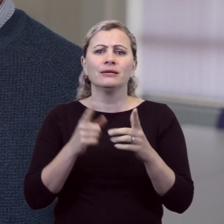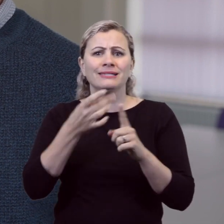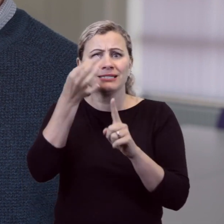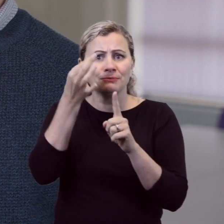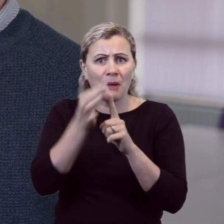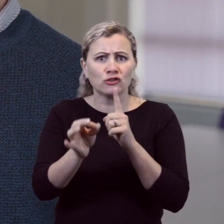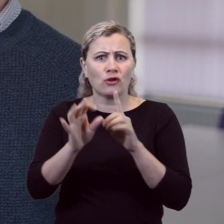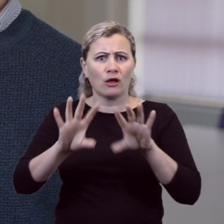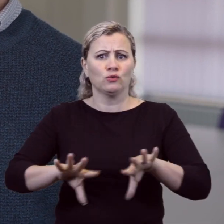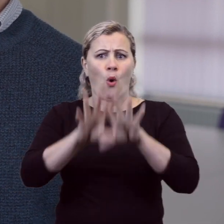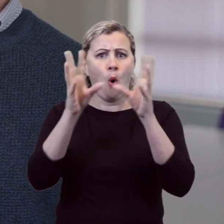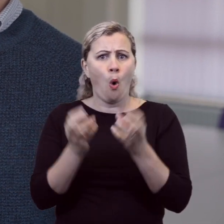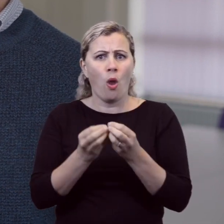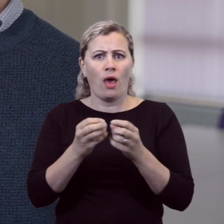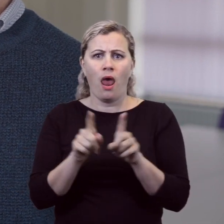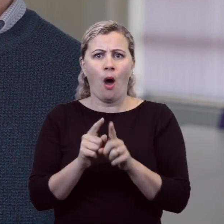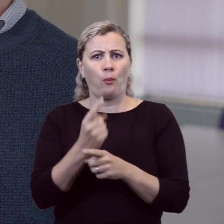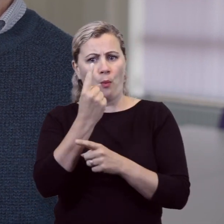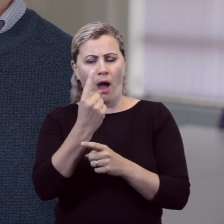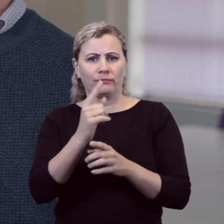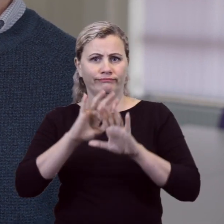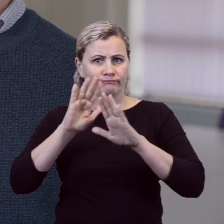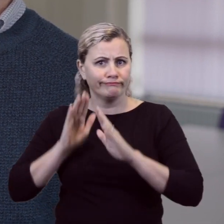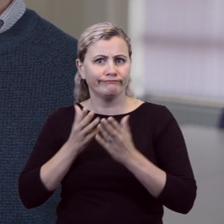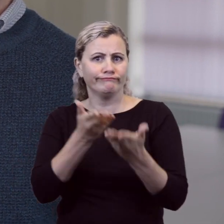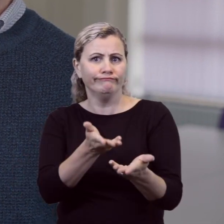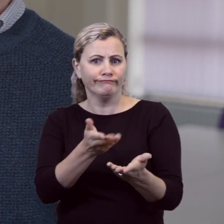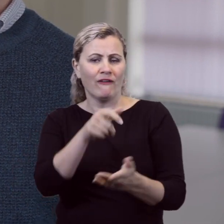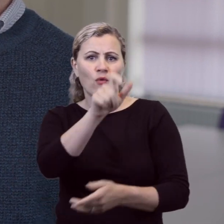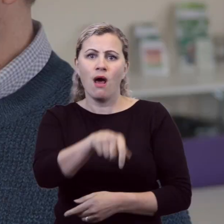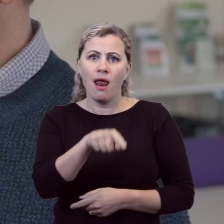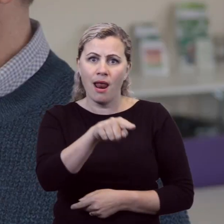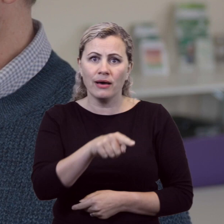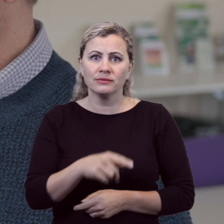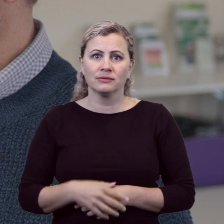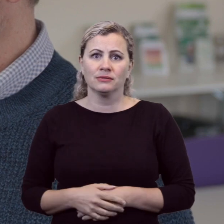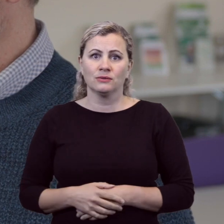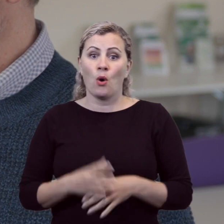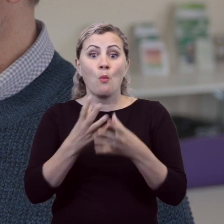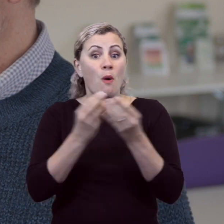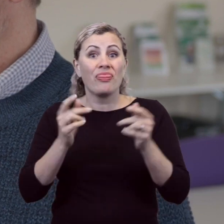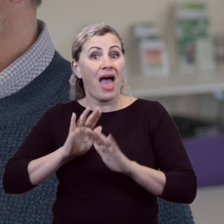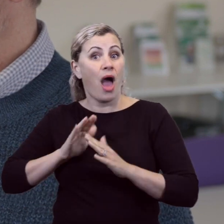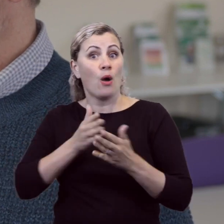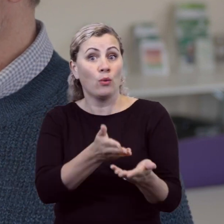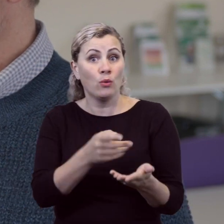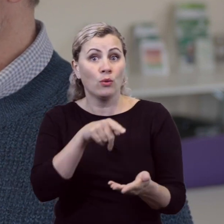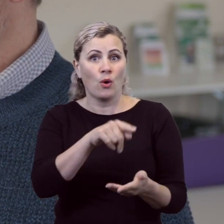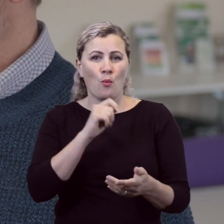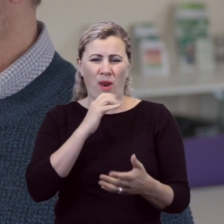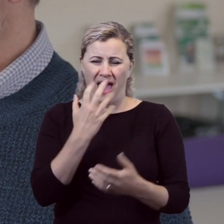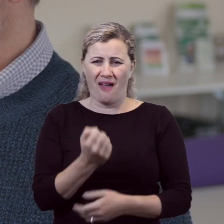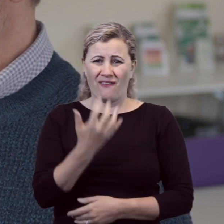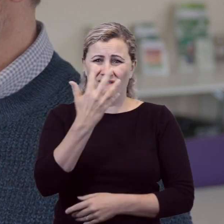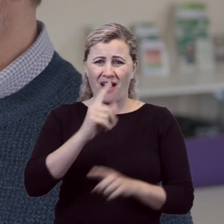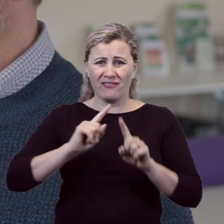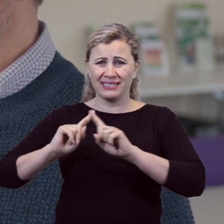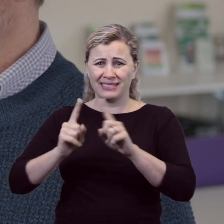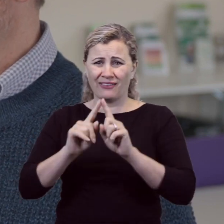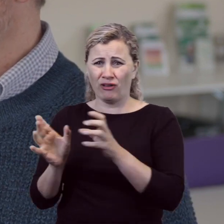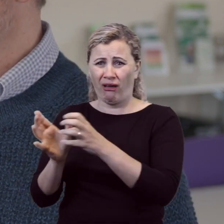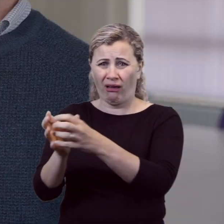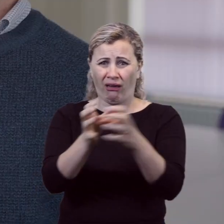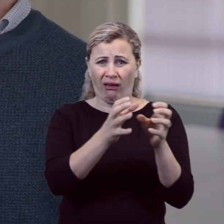specialist, comprehensive, one-stop shop service for the client, and without this service we'd have 5 different